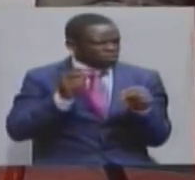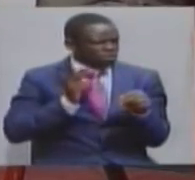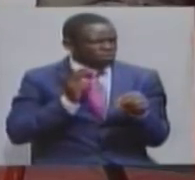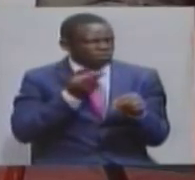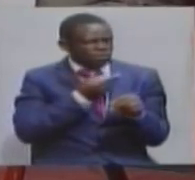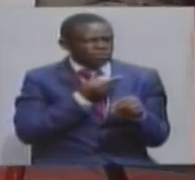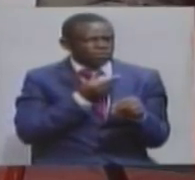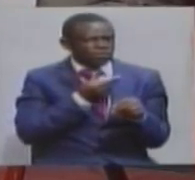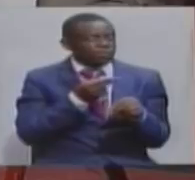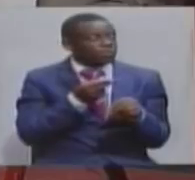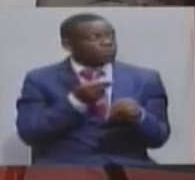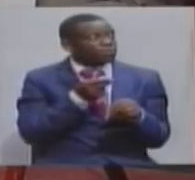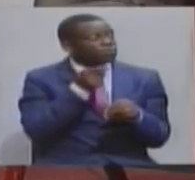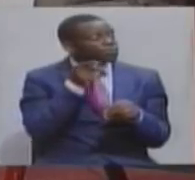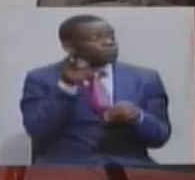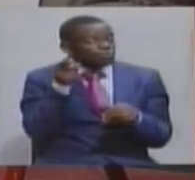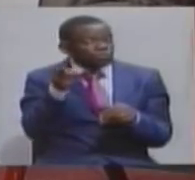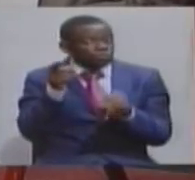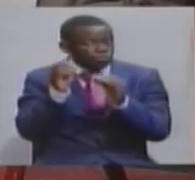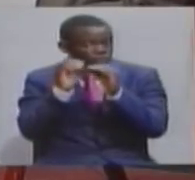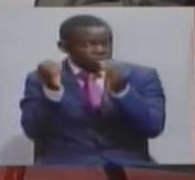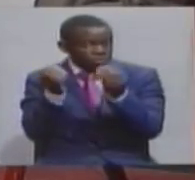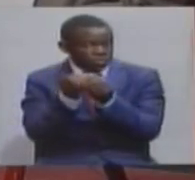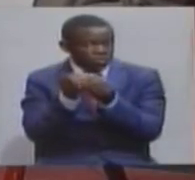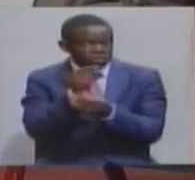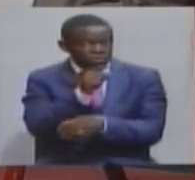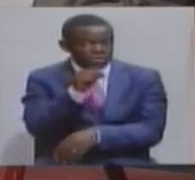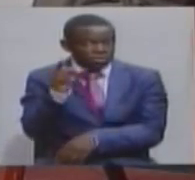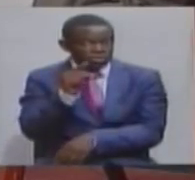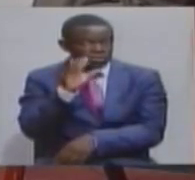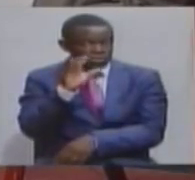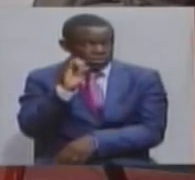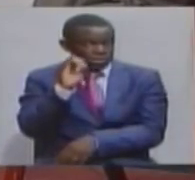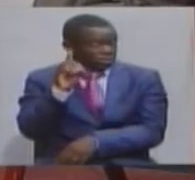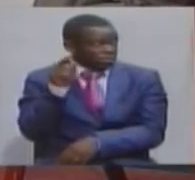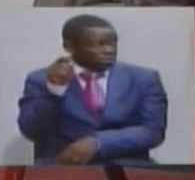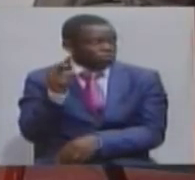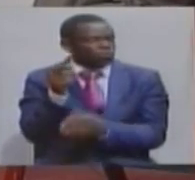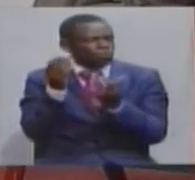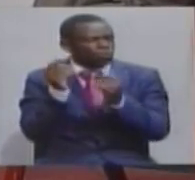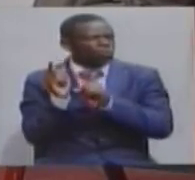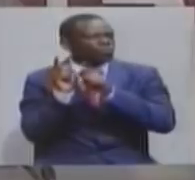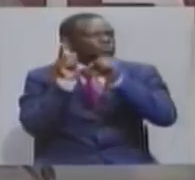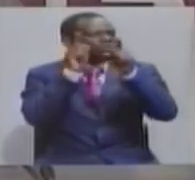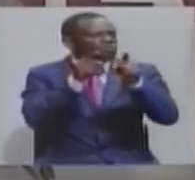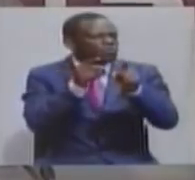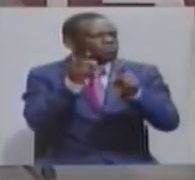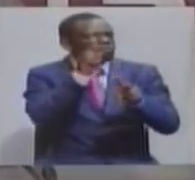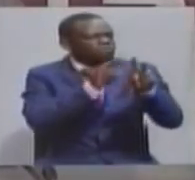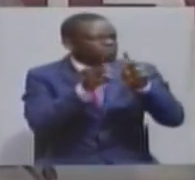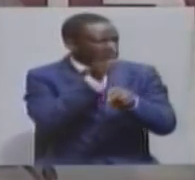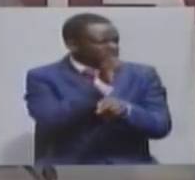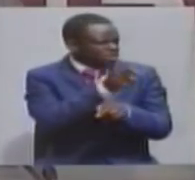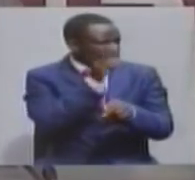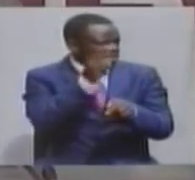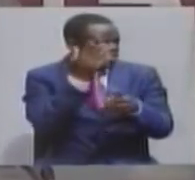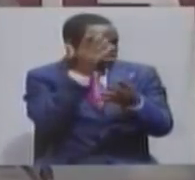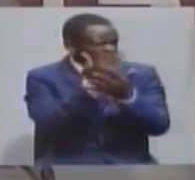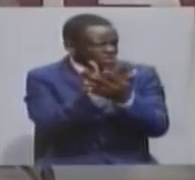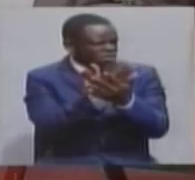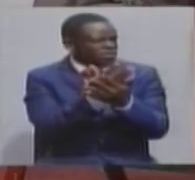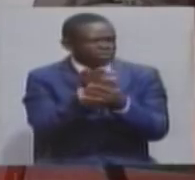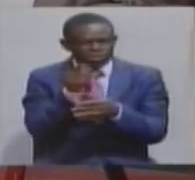when ZCID wanted to visit Hakainde Ichilema in prison in Mukobeko, you denied them. We did not deny any. You allowed Commonwealth, and you did not respect